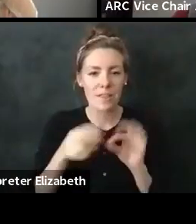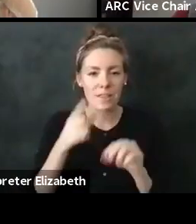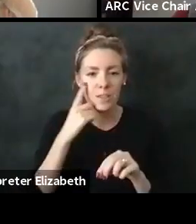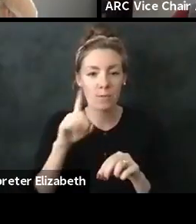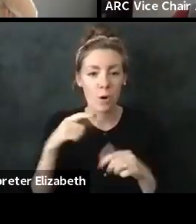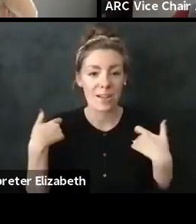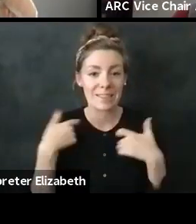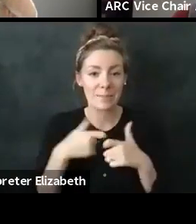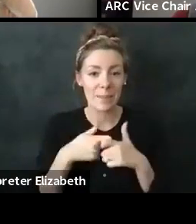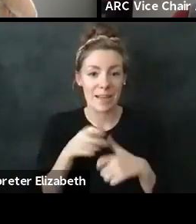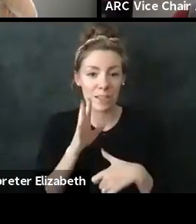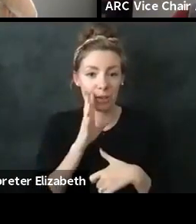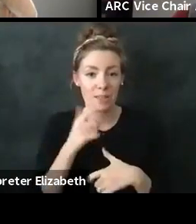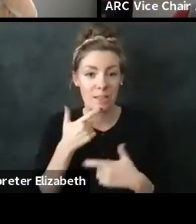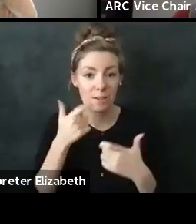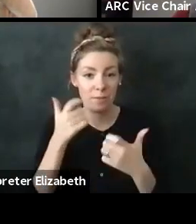Gilbert?